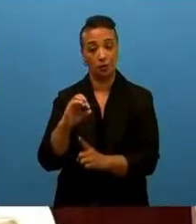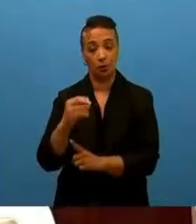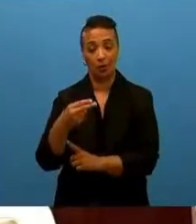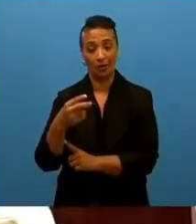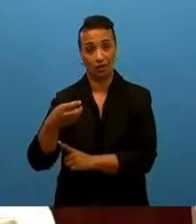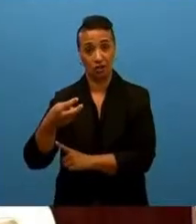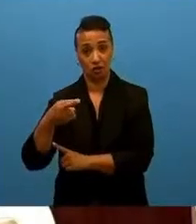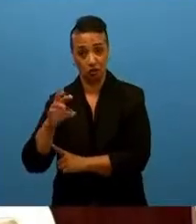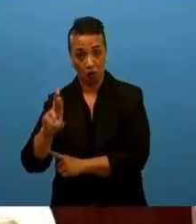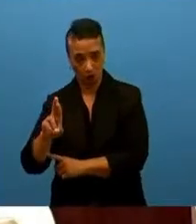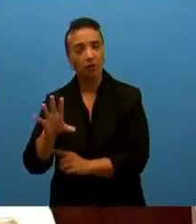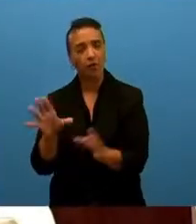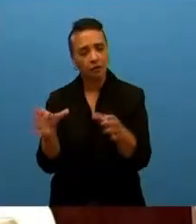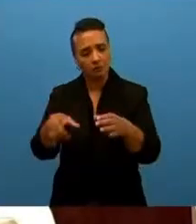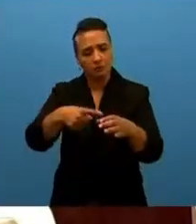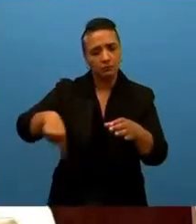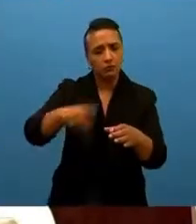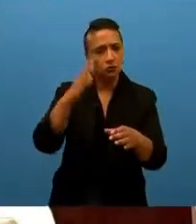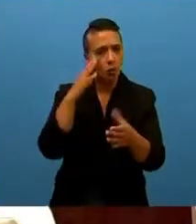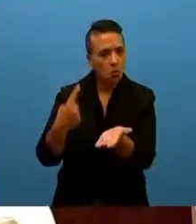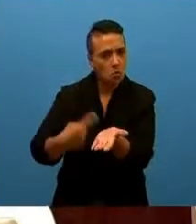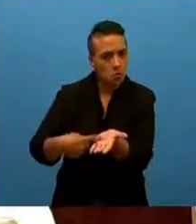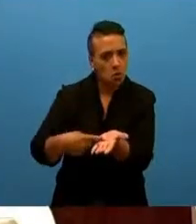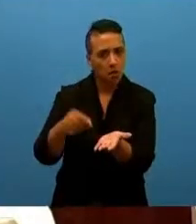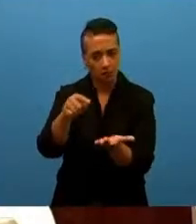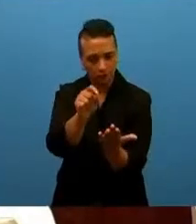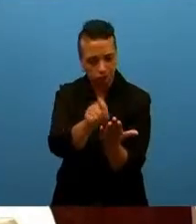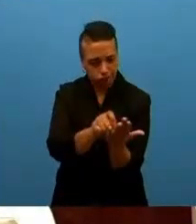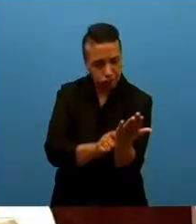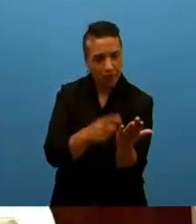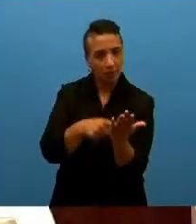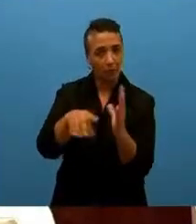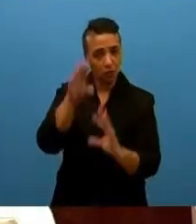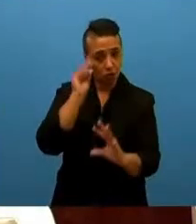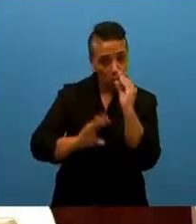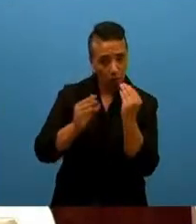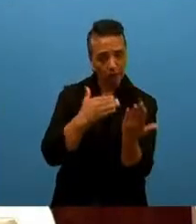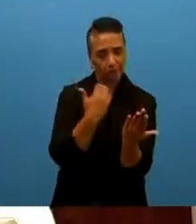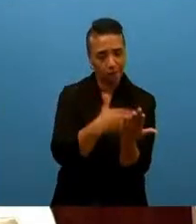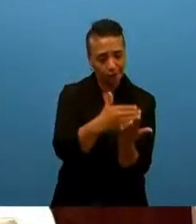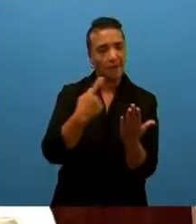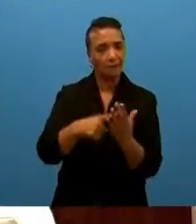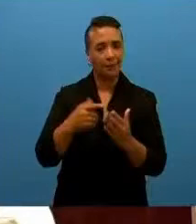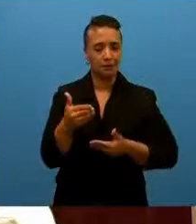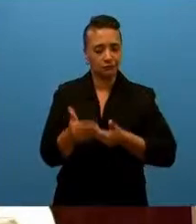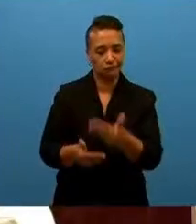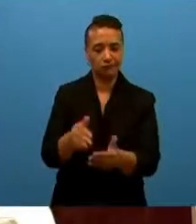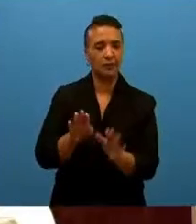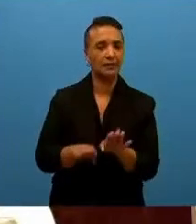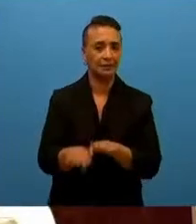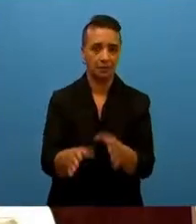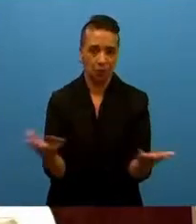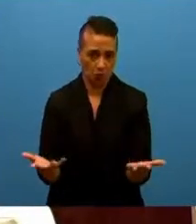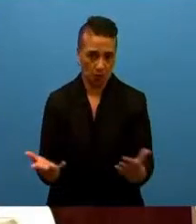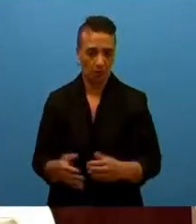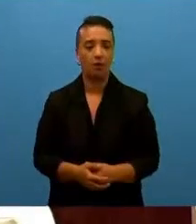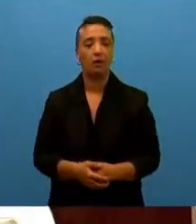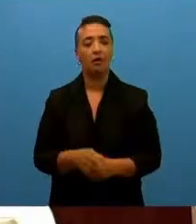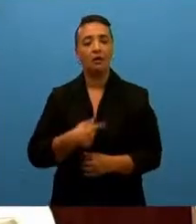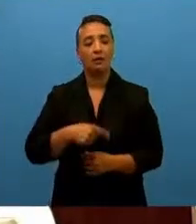which outline the discussions, outcomes, lesson learned, and the next steps of the meetings, including with